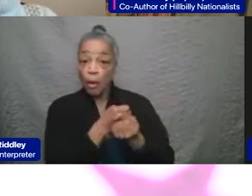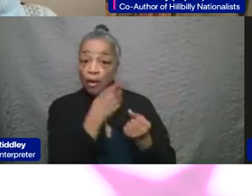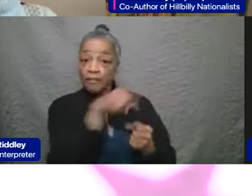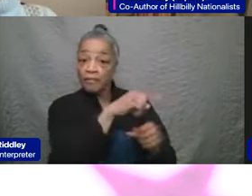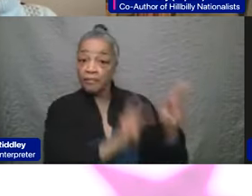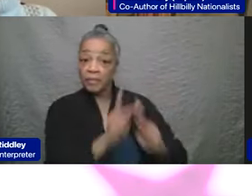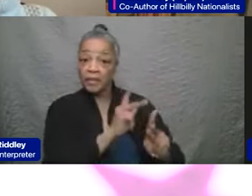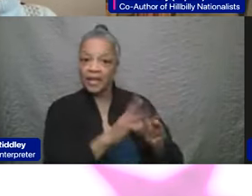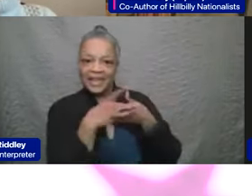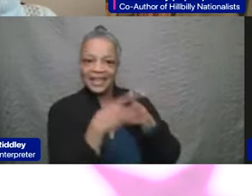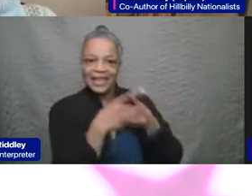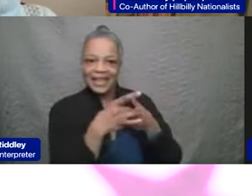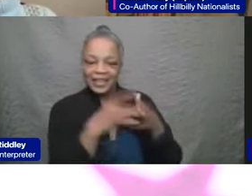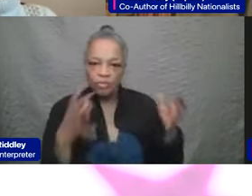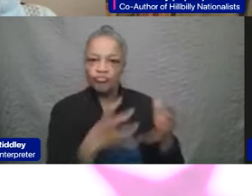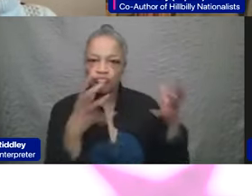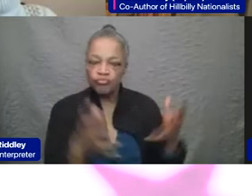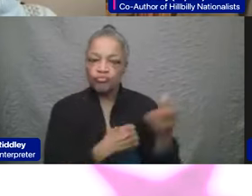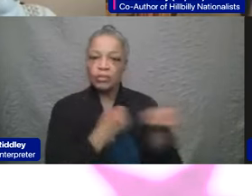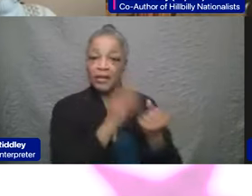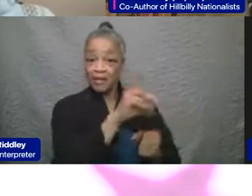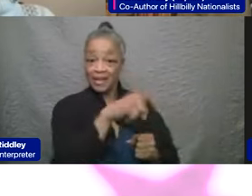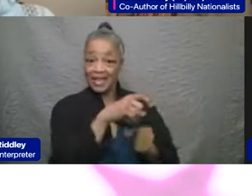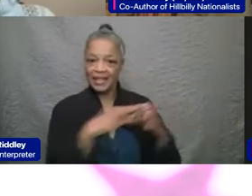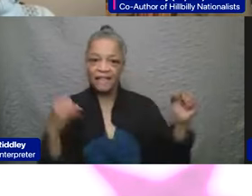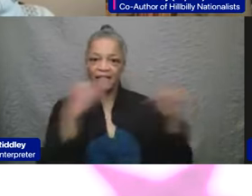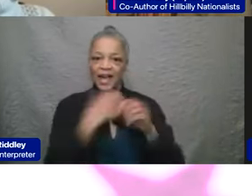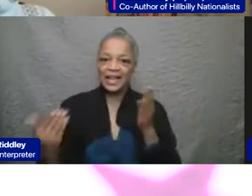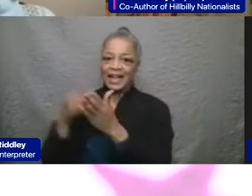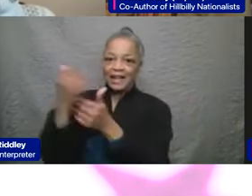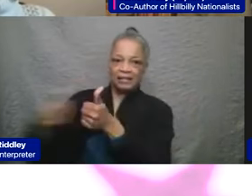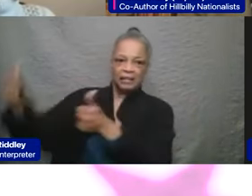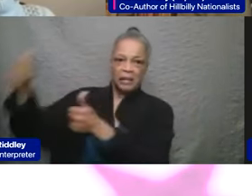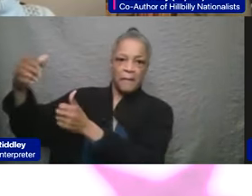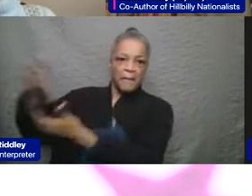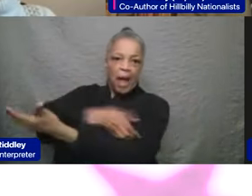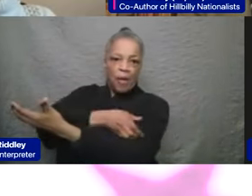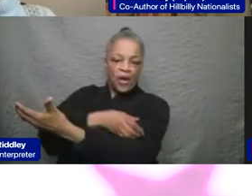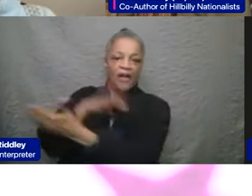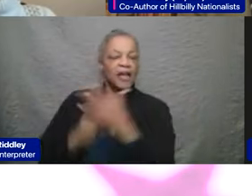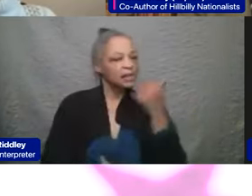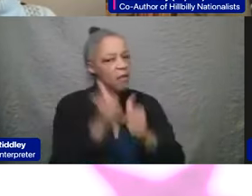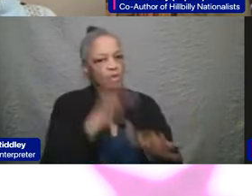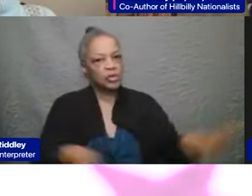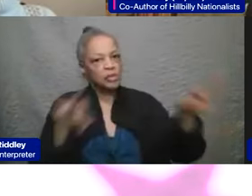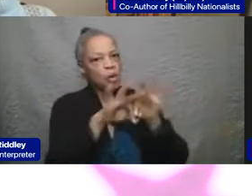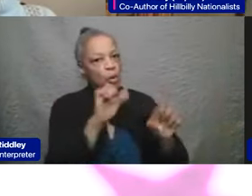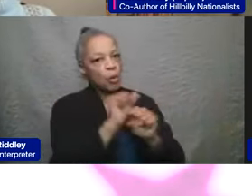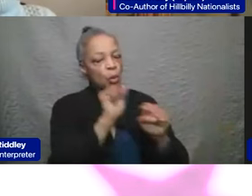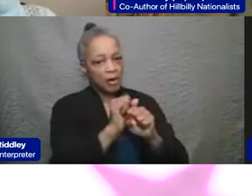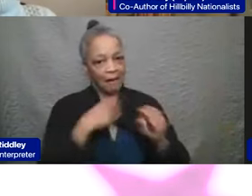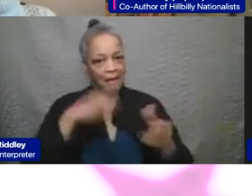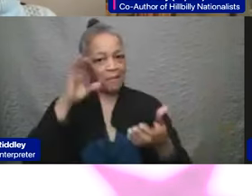of leading the way and gaining those needs and interests and fighting back against power. That is the most important, essential work that I believe